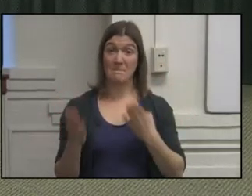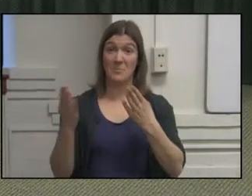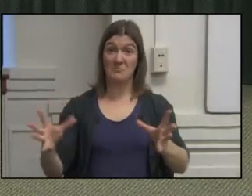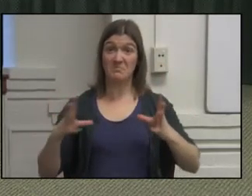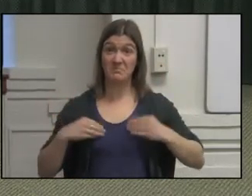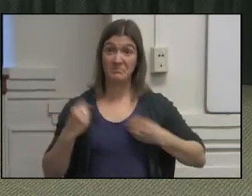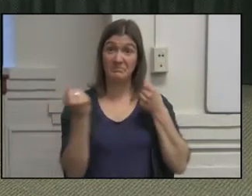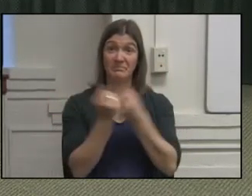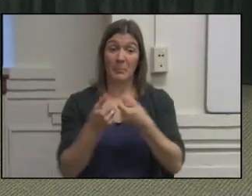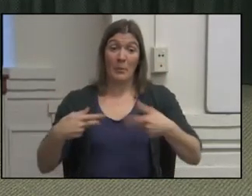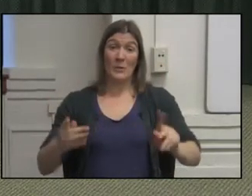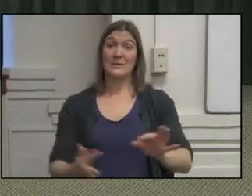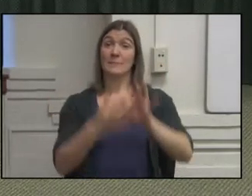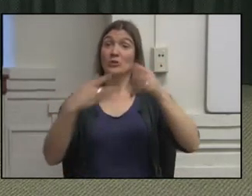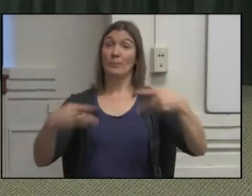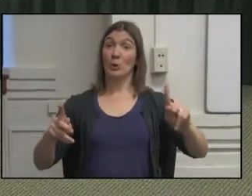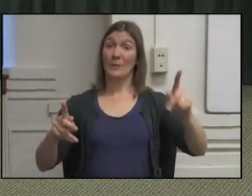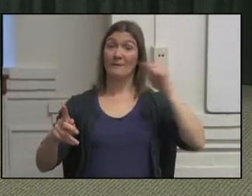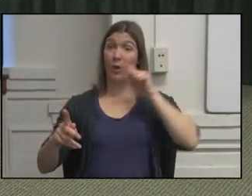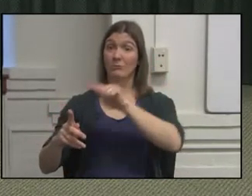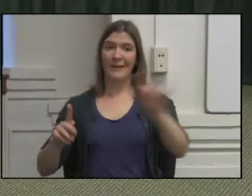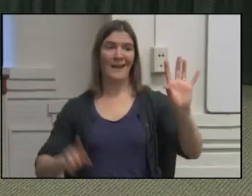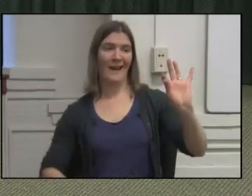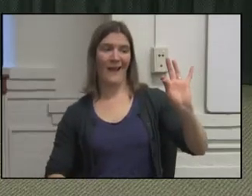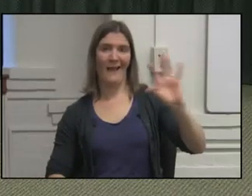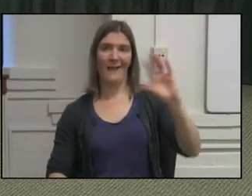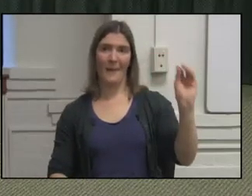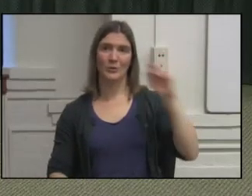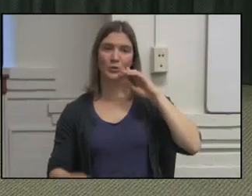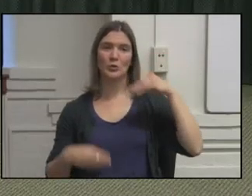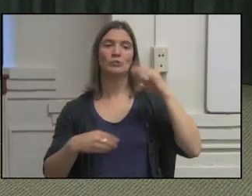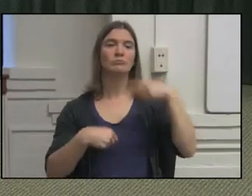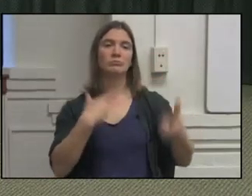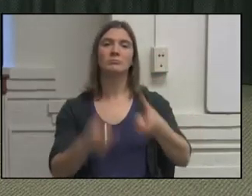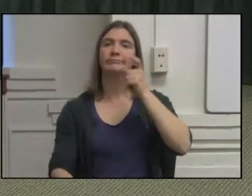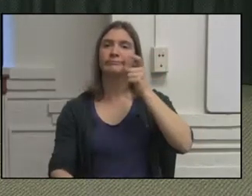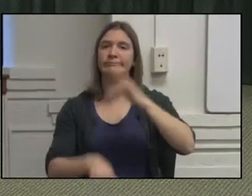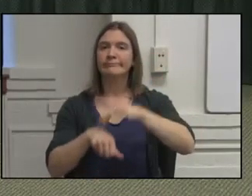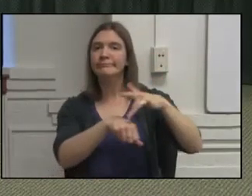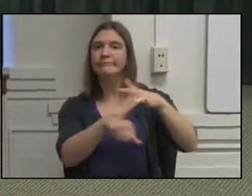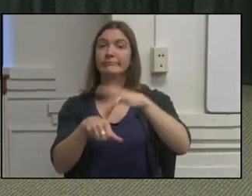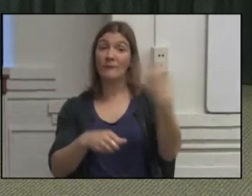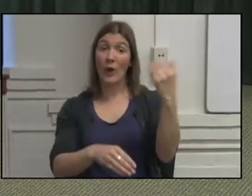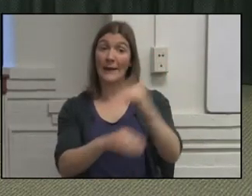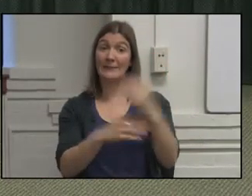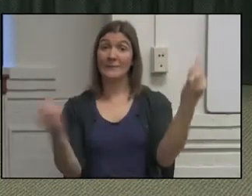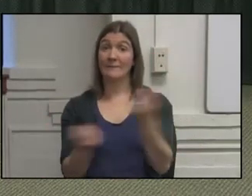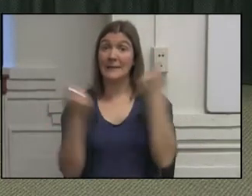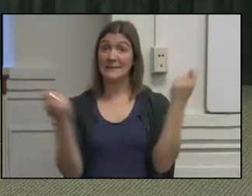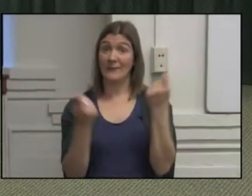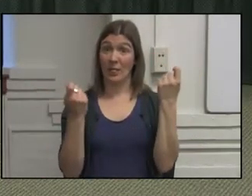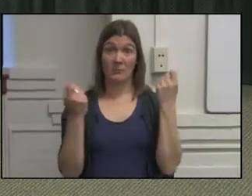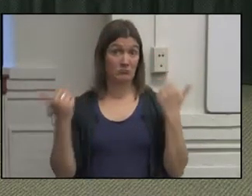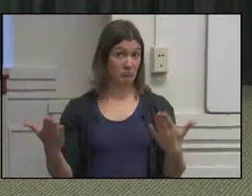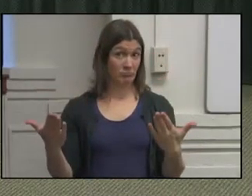approve a special event permit for 9 vendors for the portion of the Strolling of the Heifers Friday Evening Festival at the River